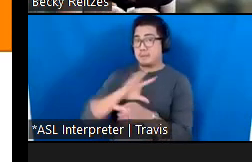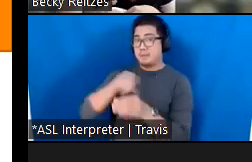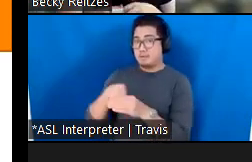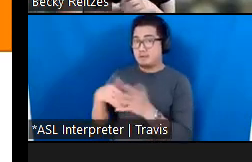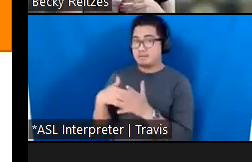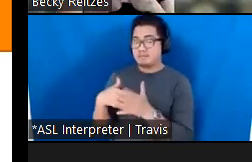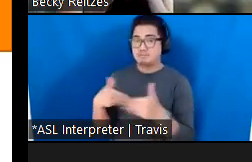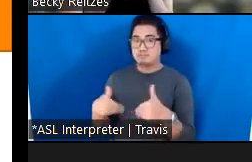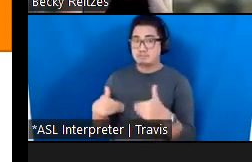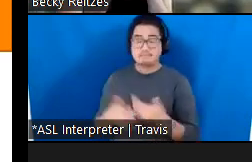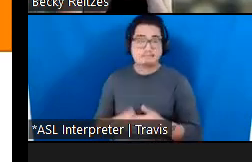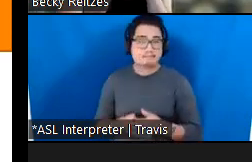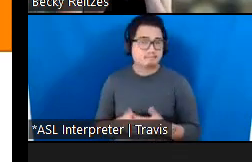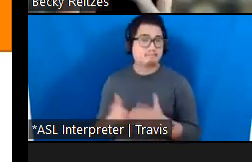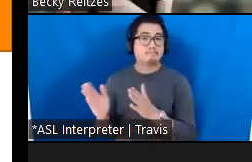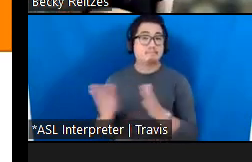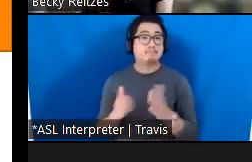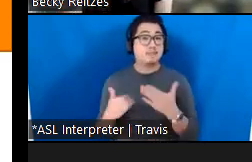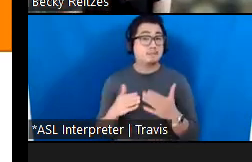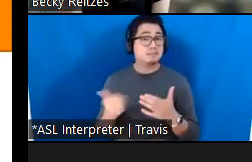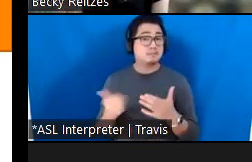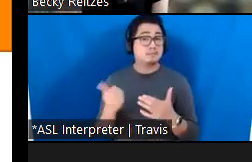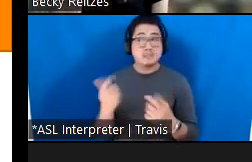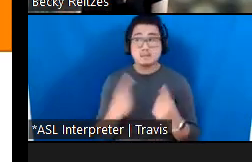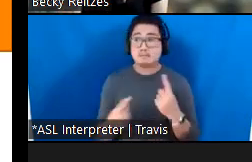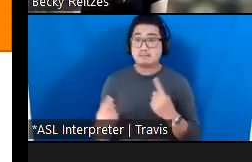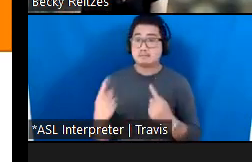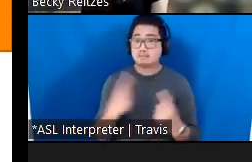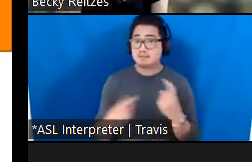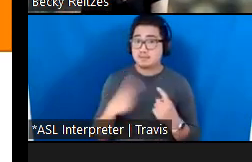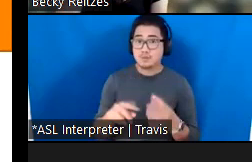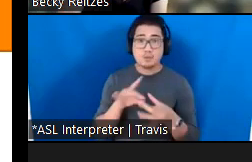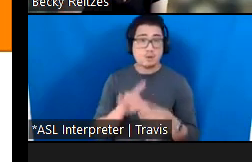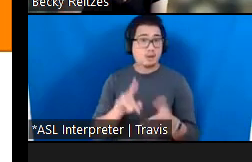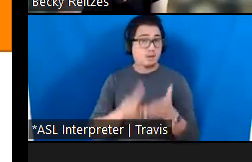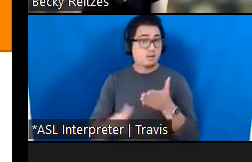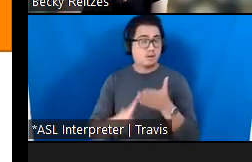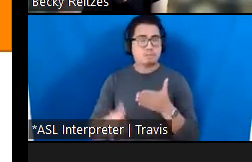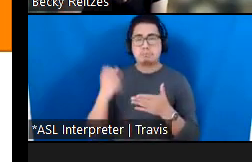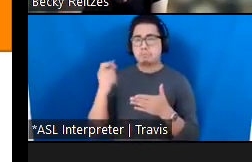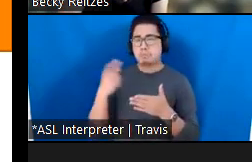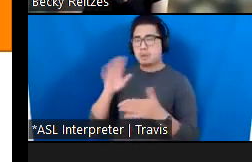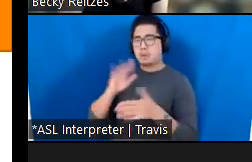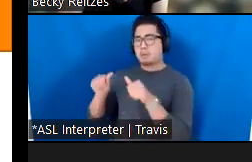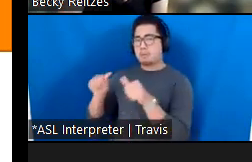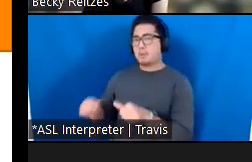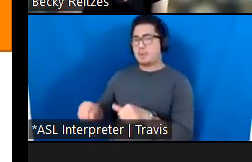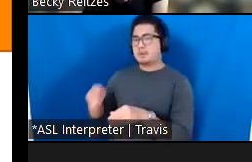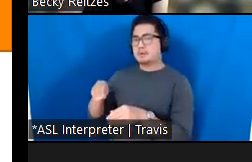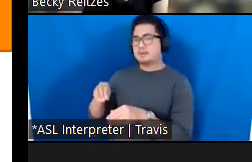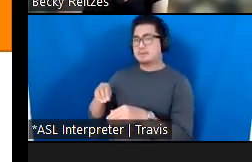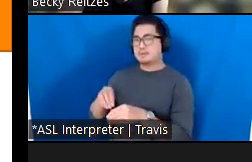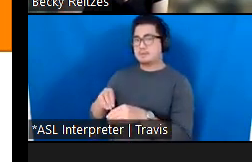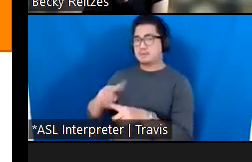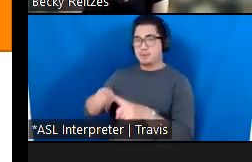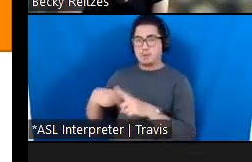Any questions at all about that research? And again, I'll put the link to the research in when we send this